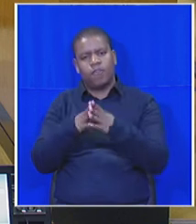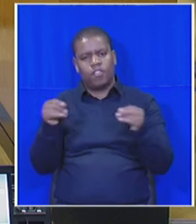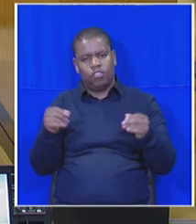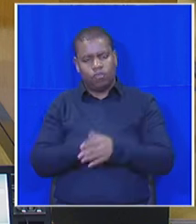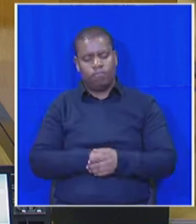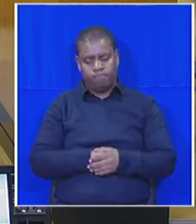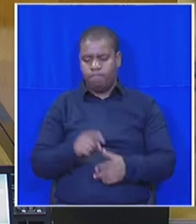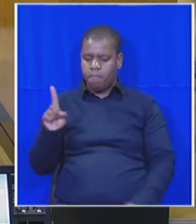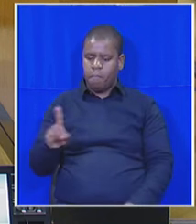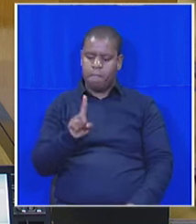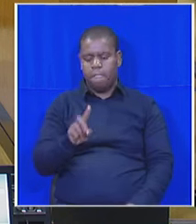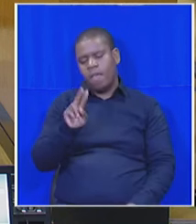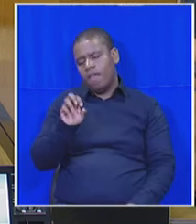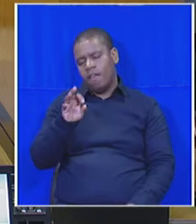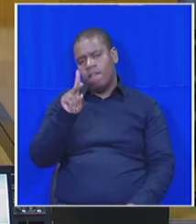NFP.